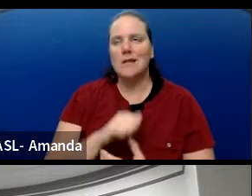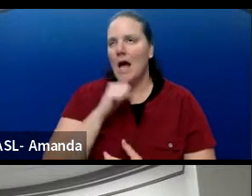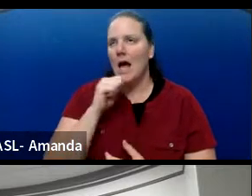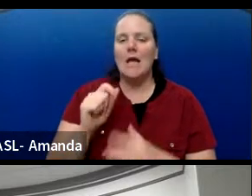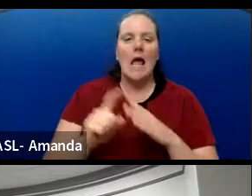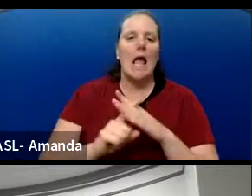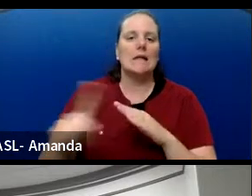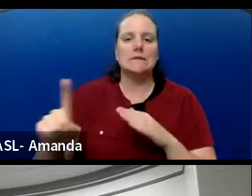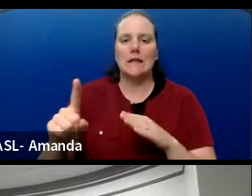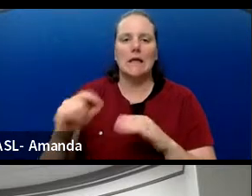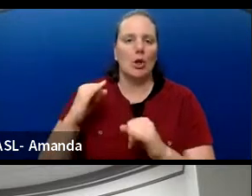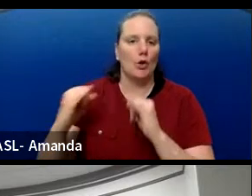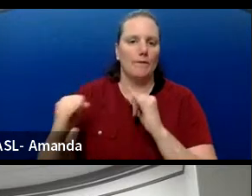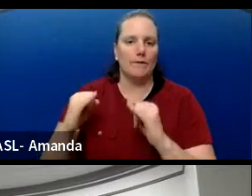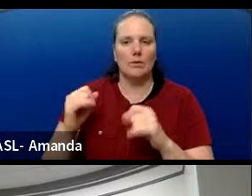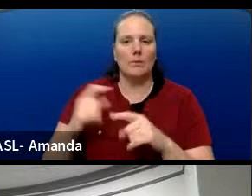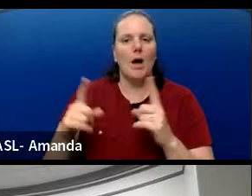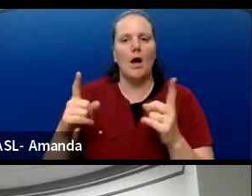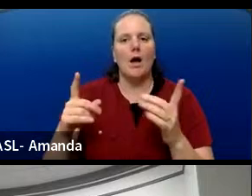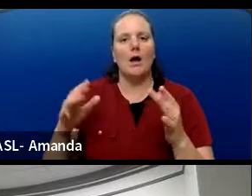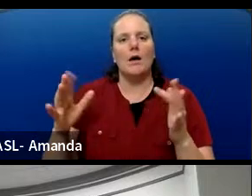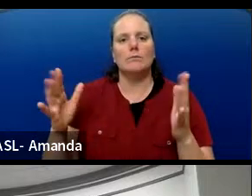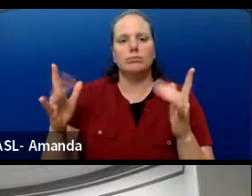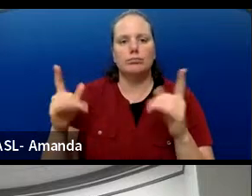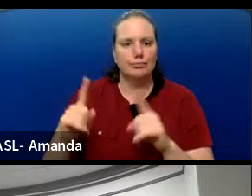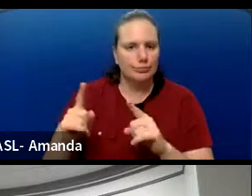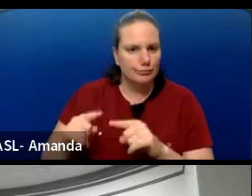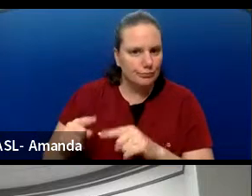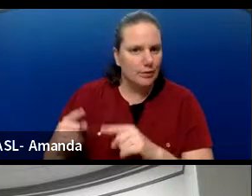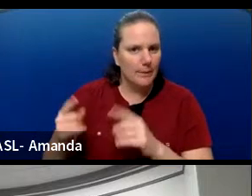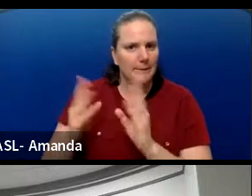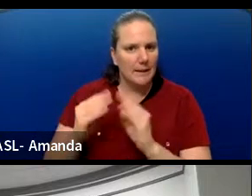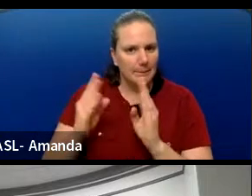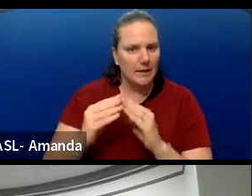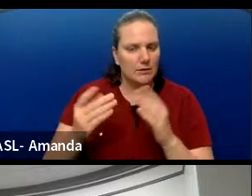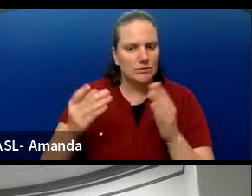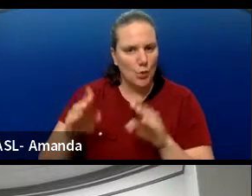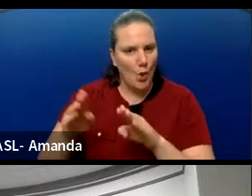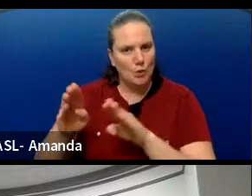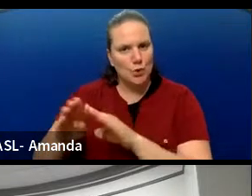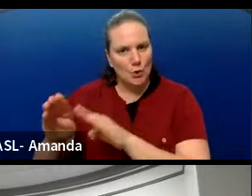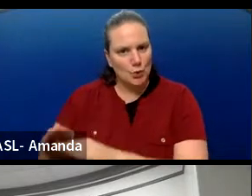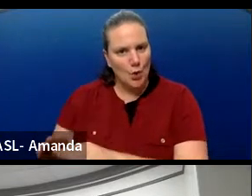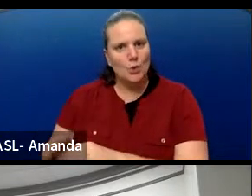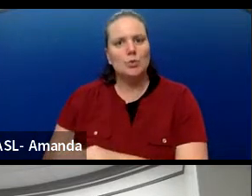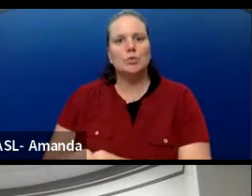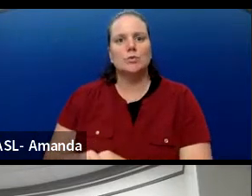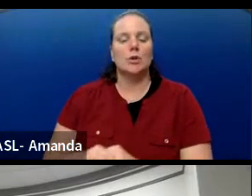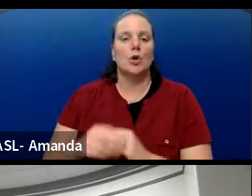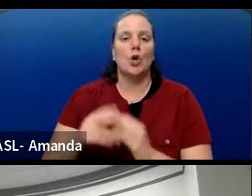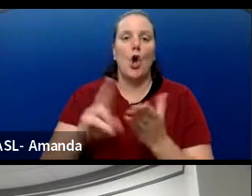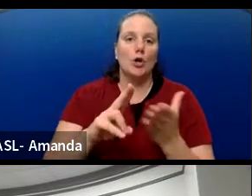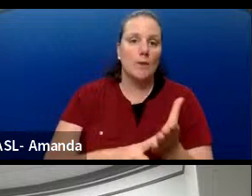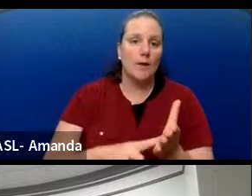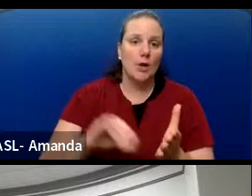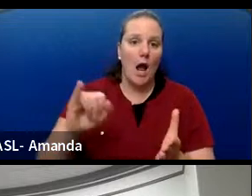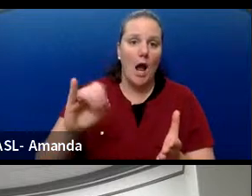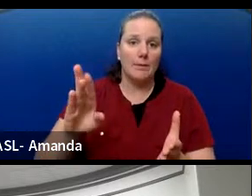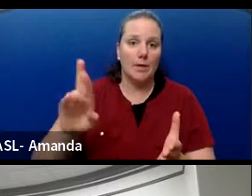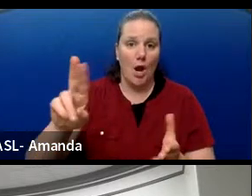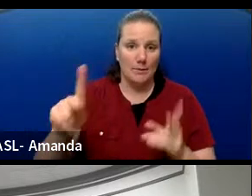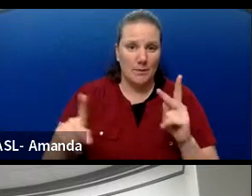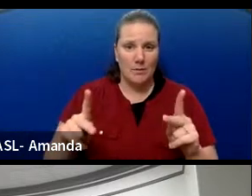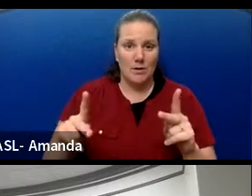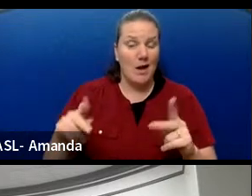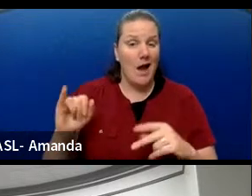a wind down symposium or series of meetings that the contractors and the IBR people, I mean, the